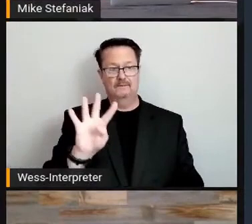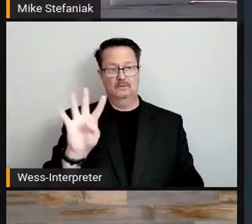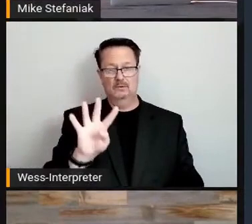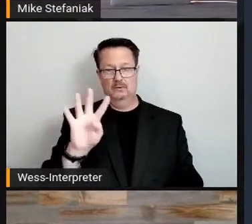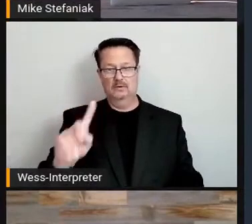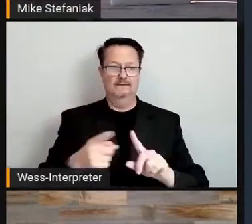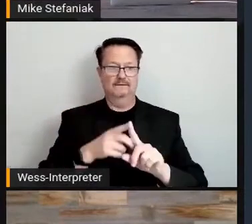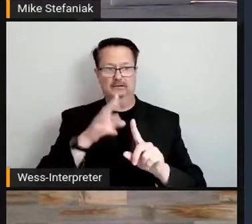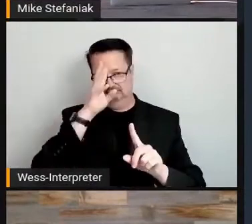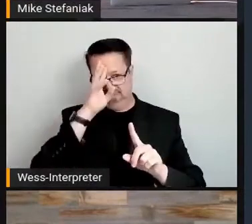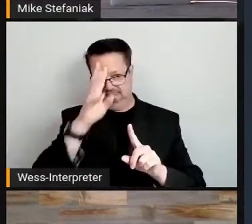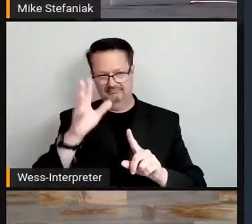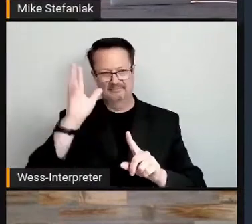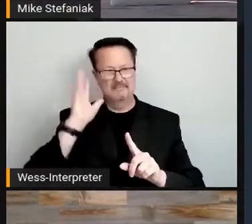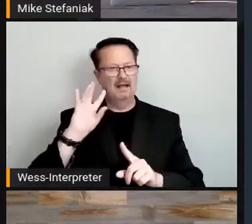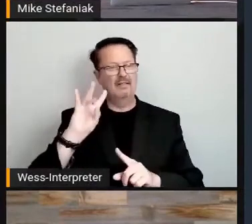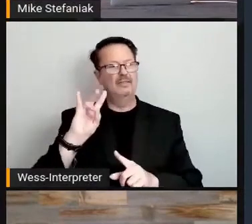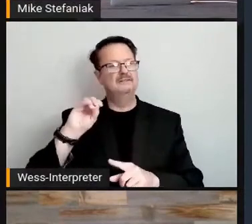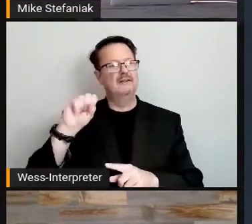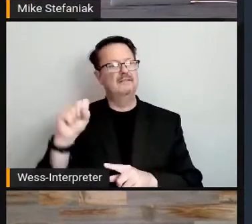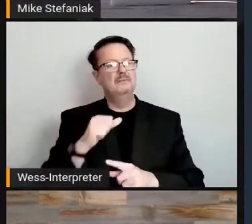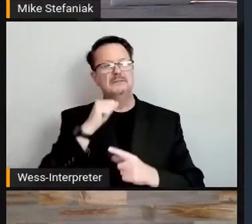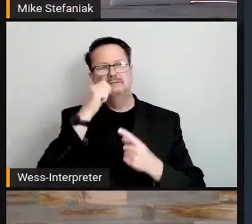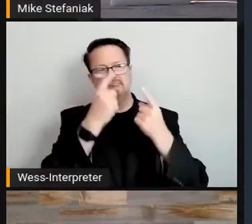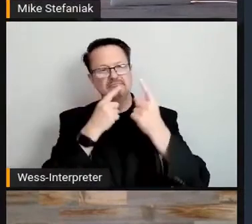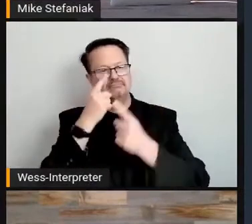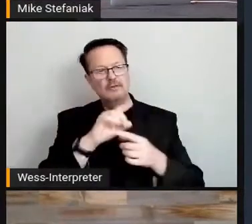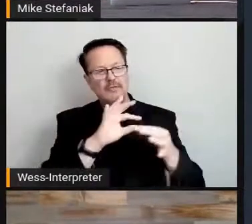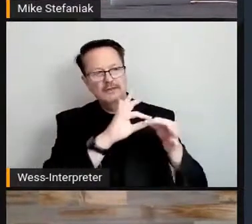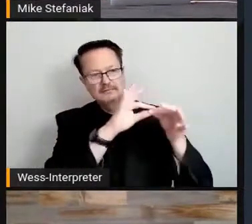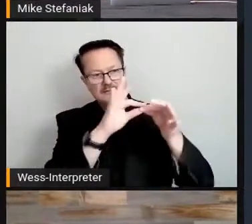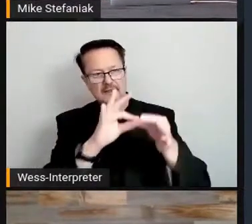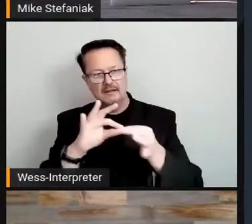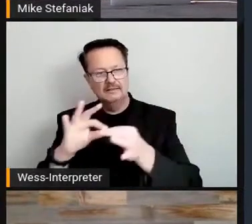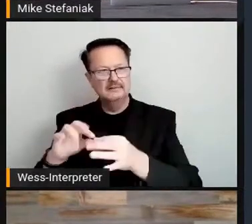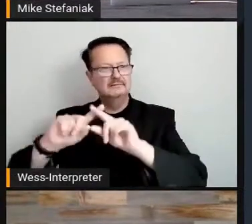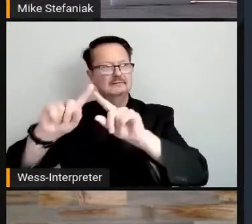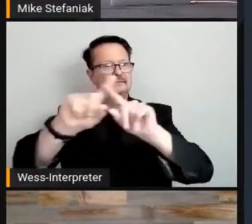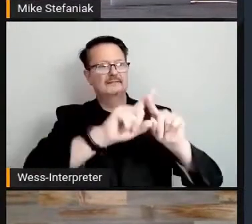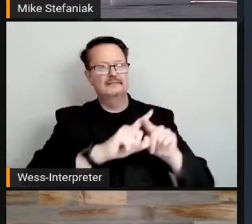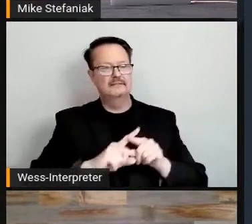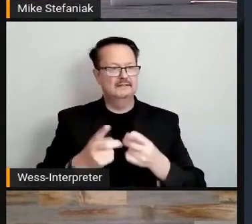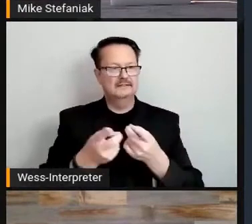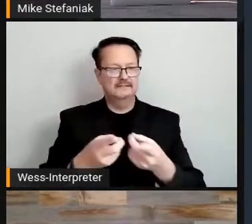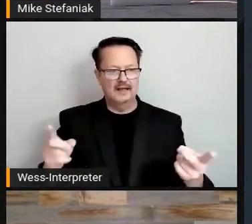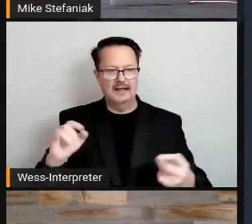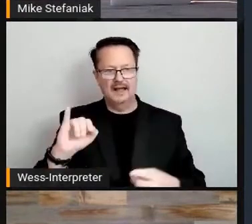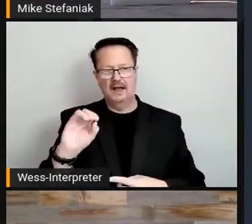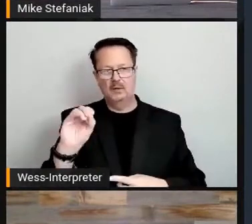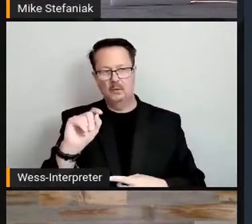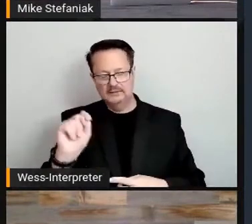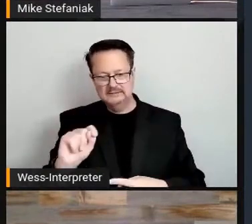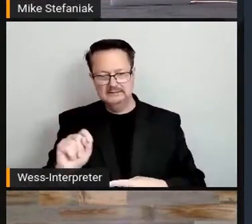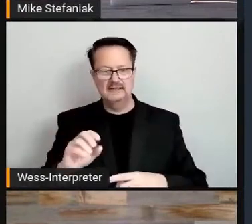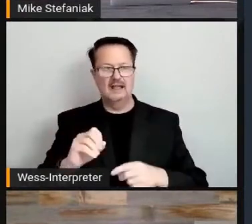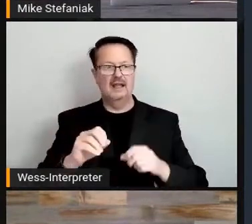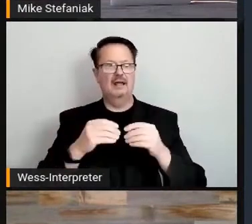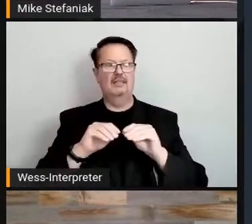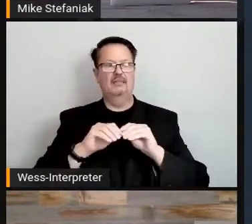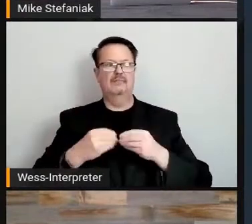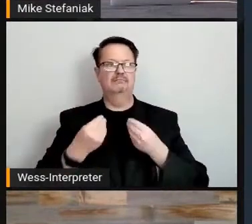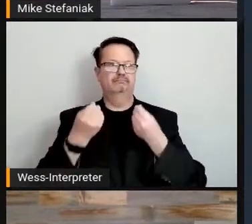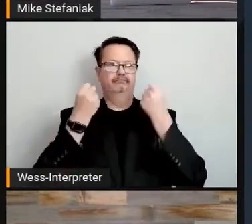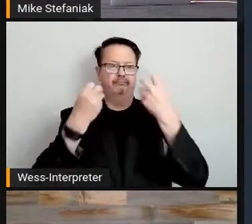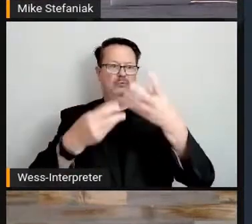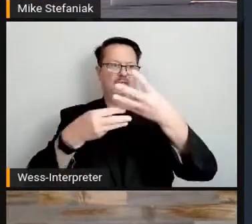invented back in the 70s, we didn't consider all of the connected devices and IoT devices and the proliferation of